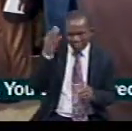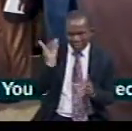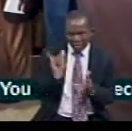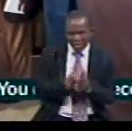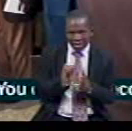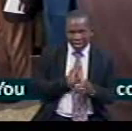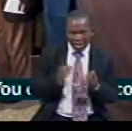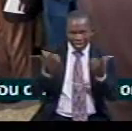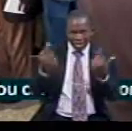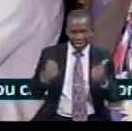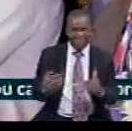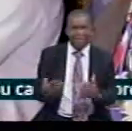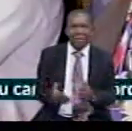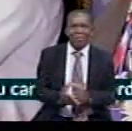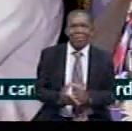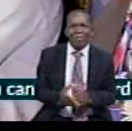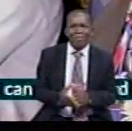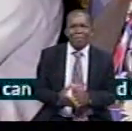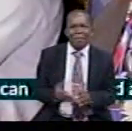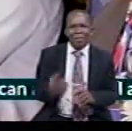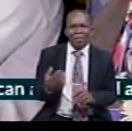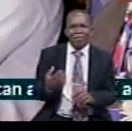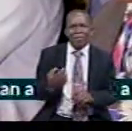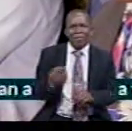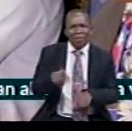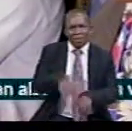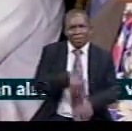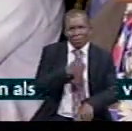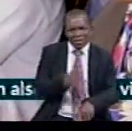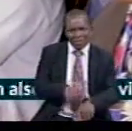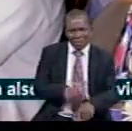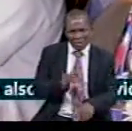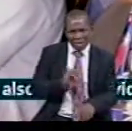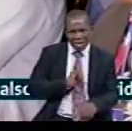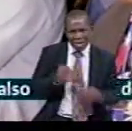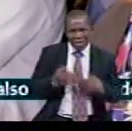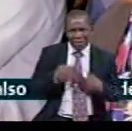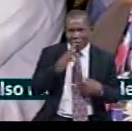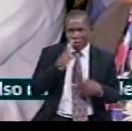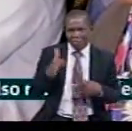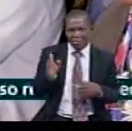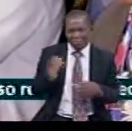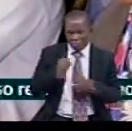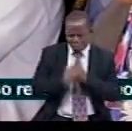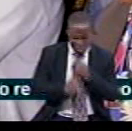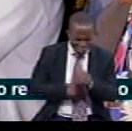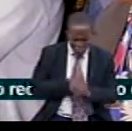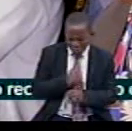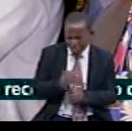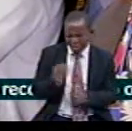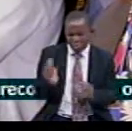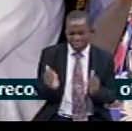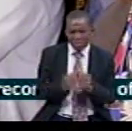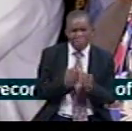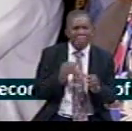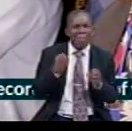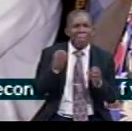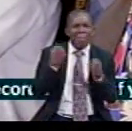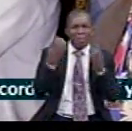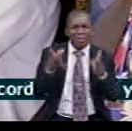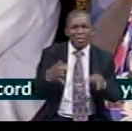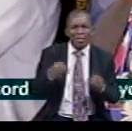Yes. For a long time, I've been battling with so many conditions in my